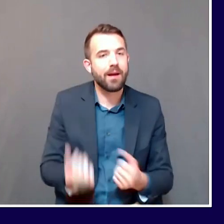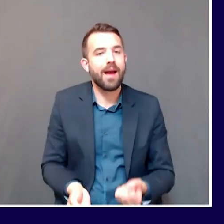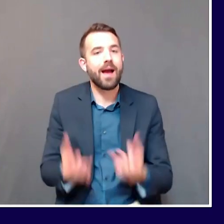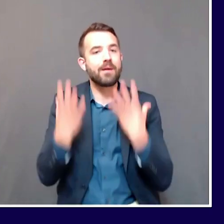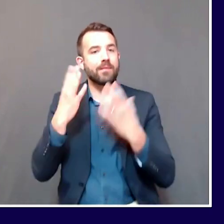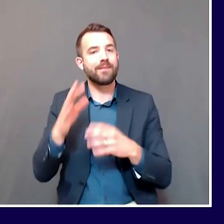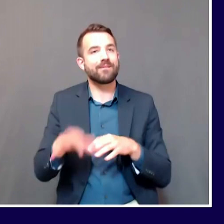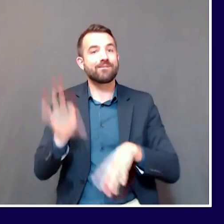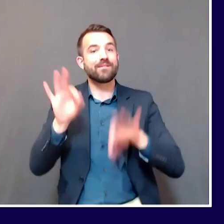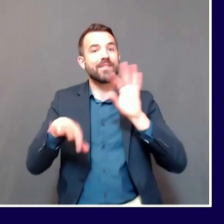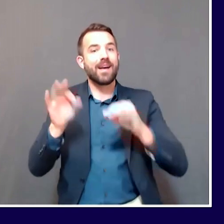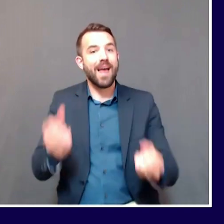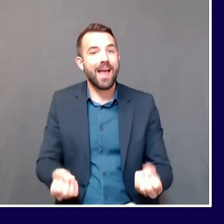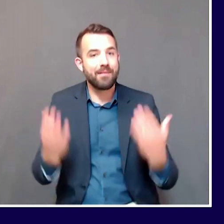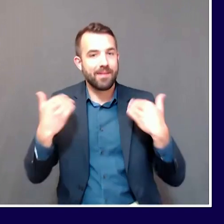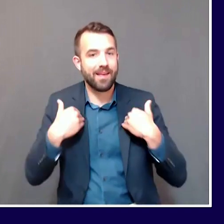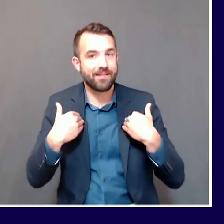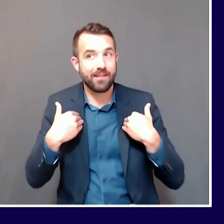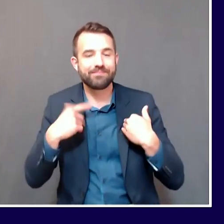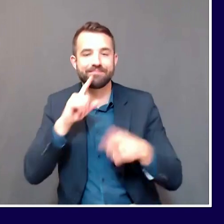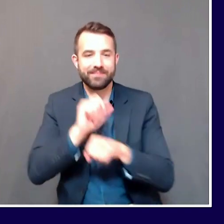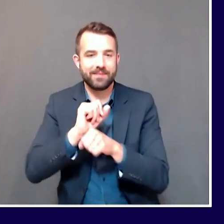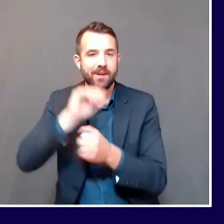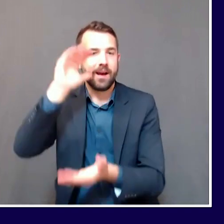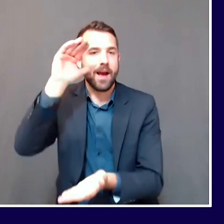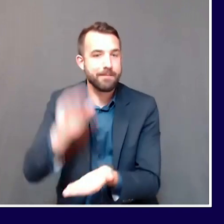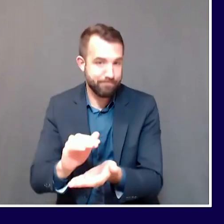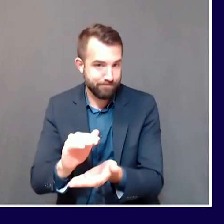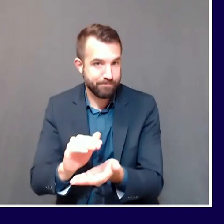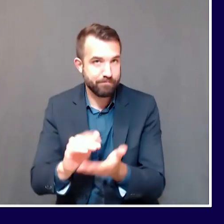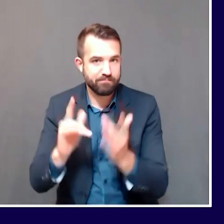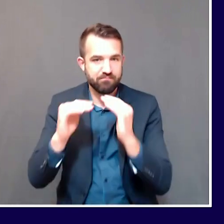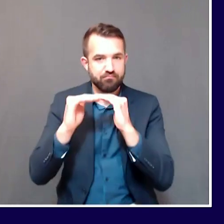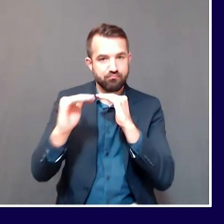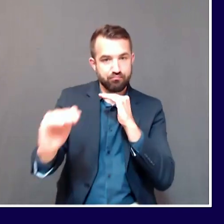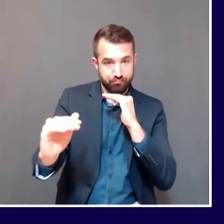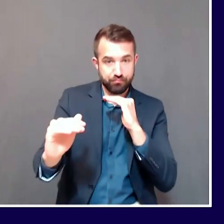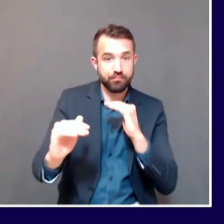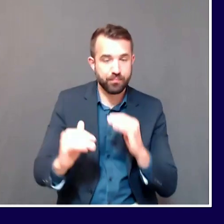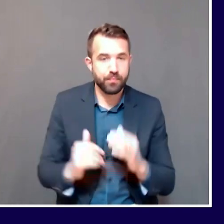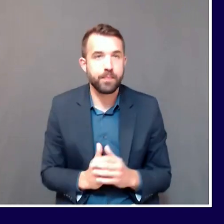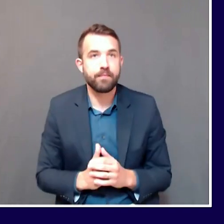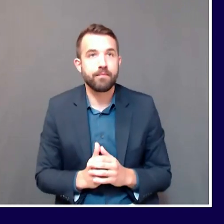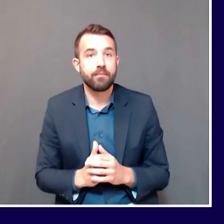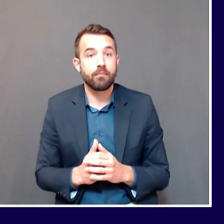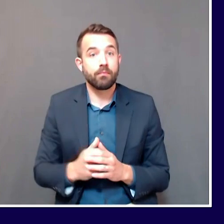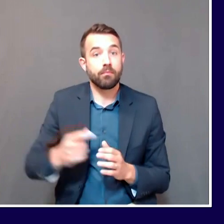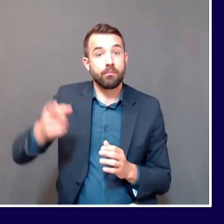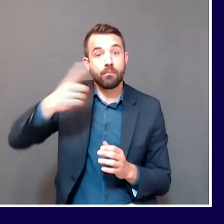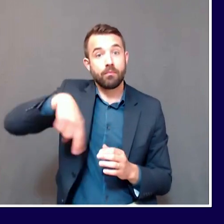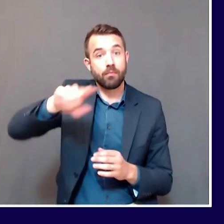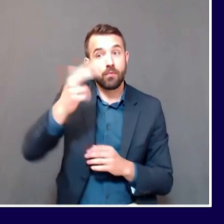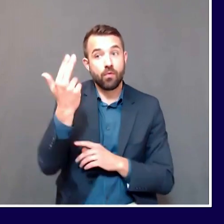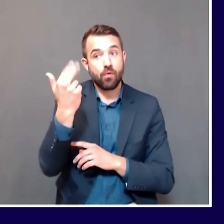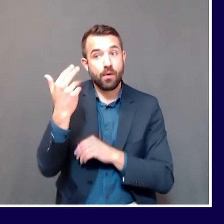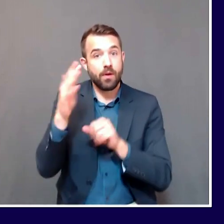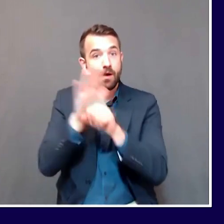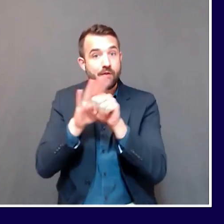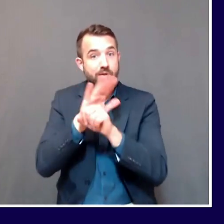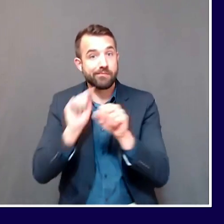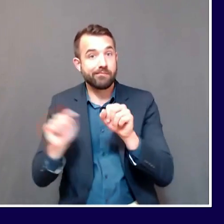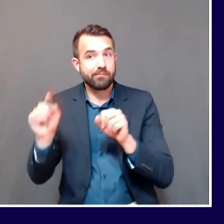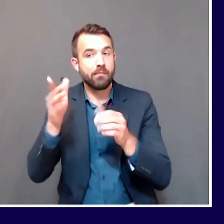decreased. We're announcing an additional group of businesses in these 13 counties that may open for safe operation on Friday, June